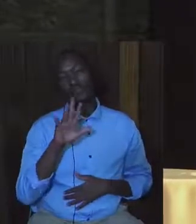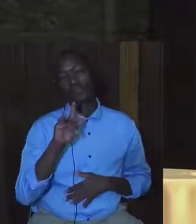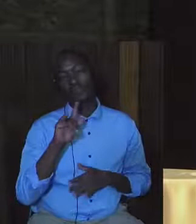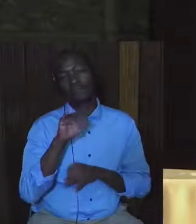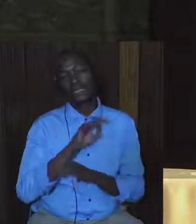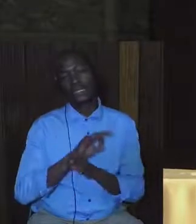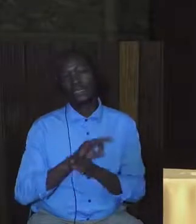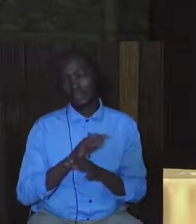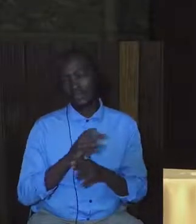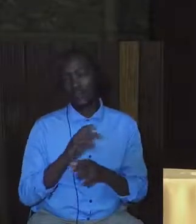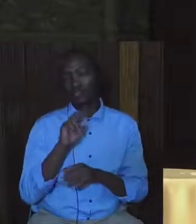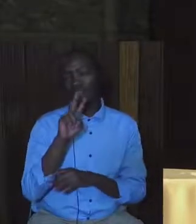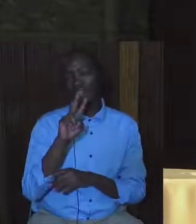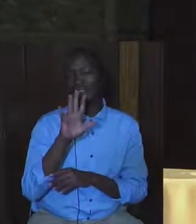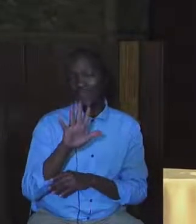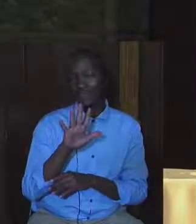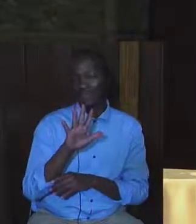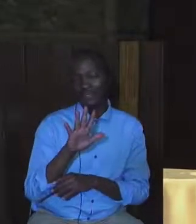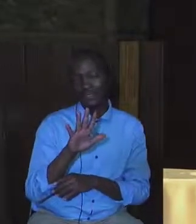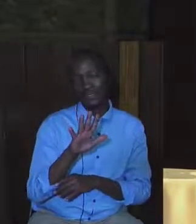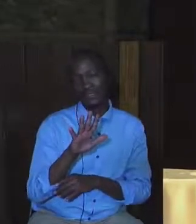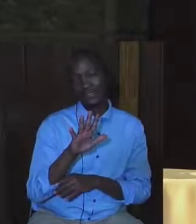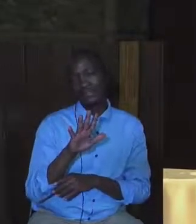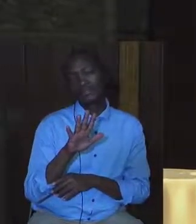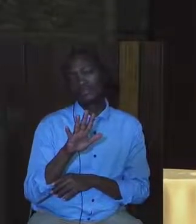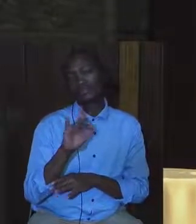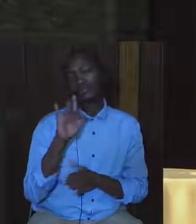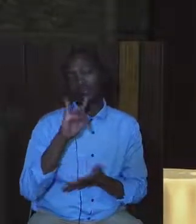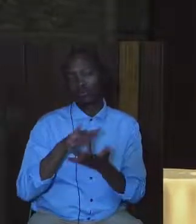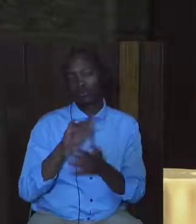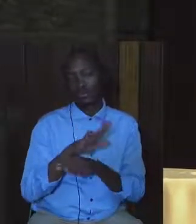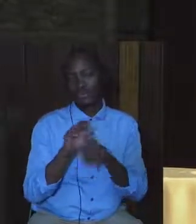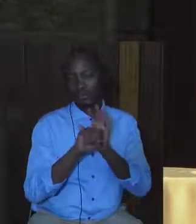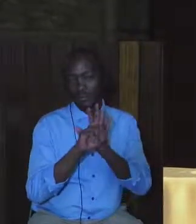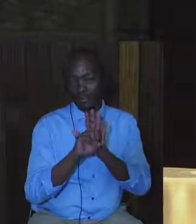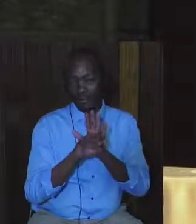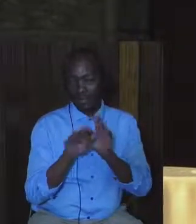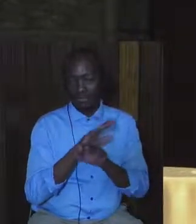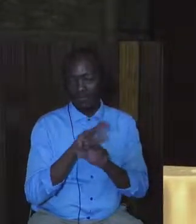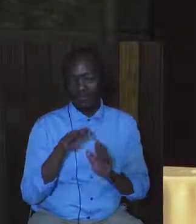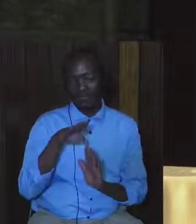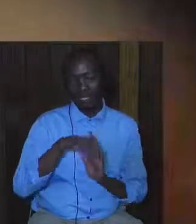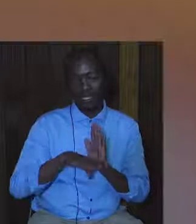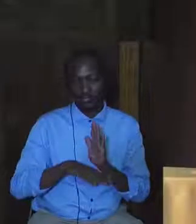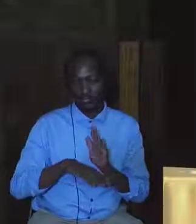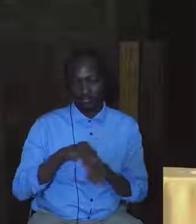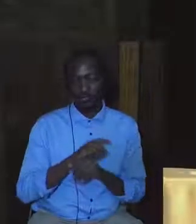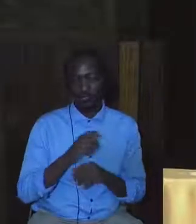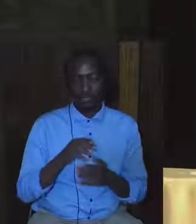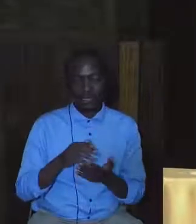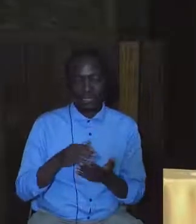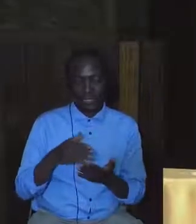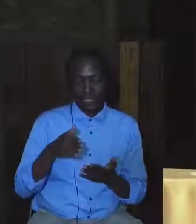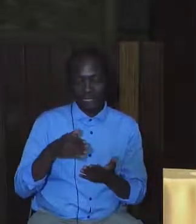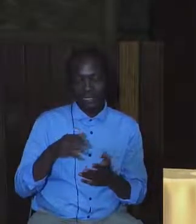25%, the 25 posts that have already been advertised, that will reduce the number of vacant posts